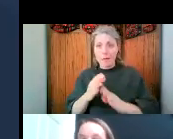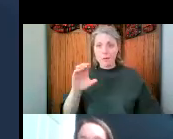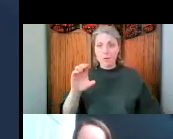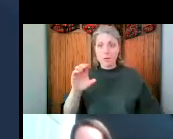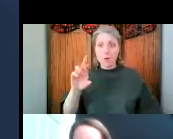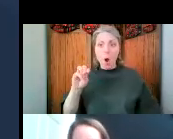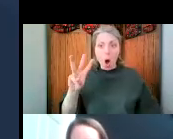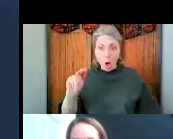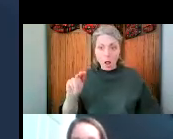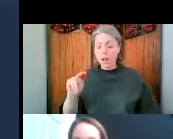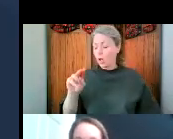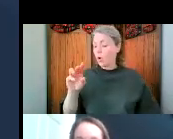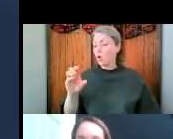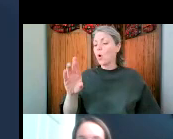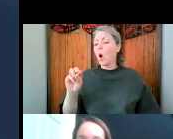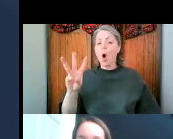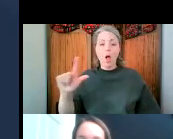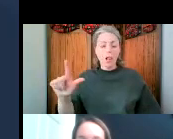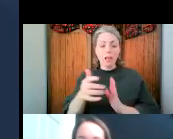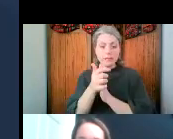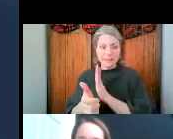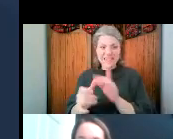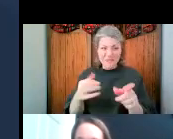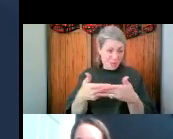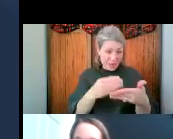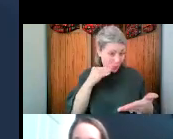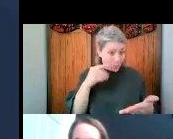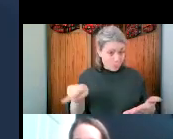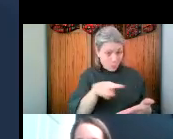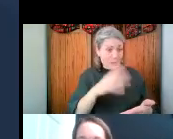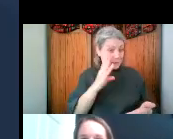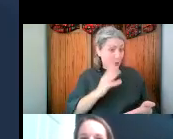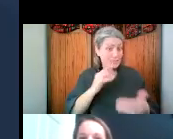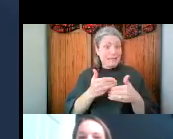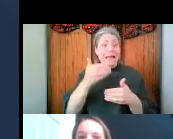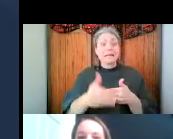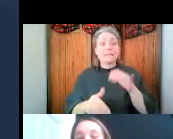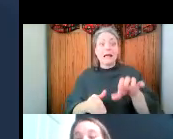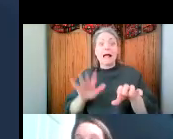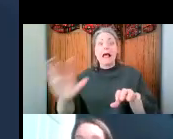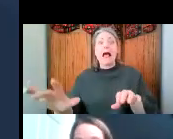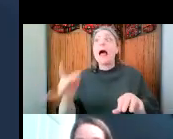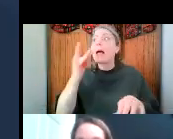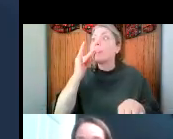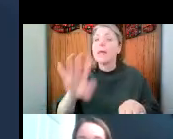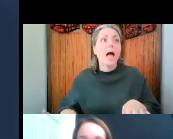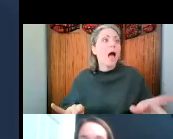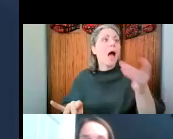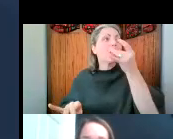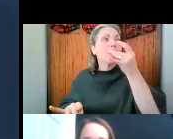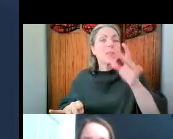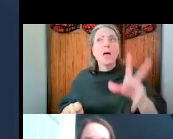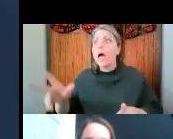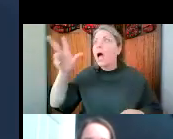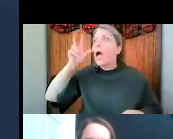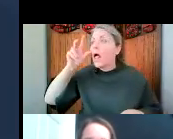new behaviors, as if you have a baby at home, you know that comes next. And learning, that's how we explore and